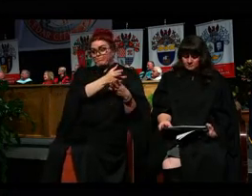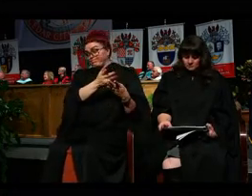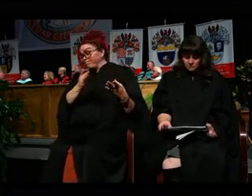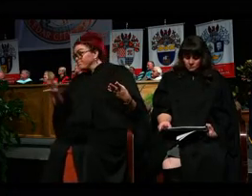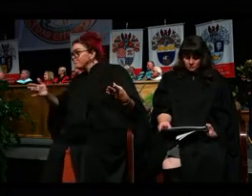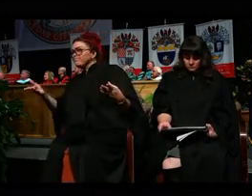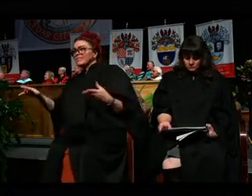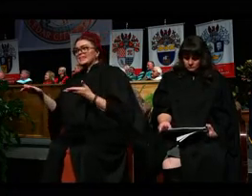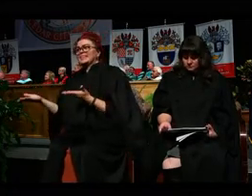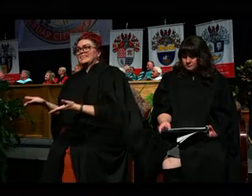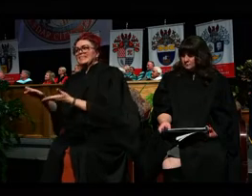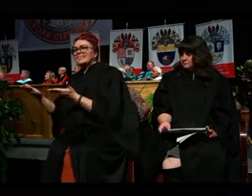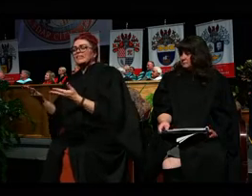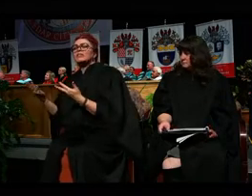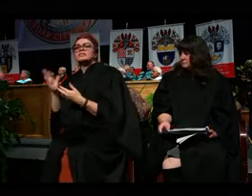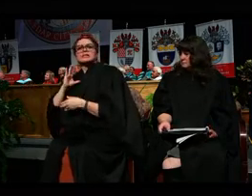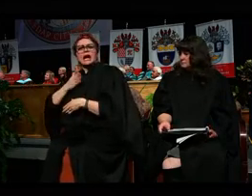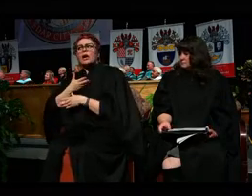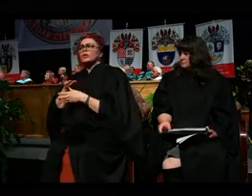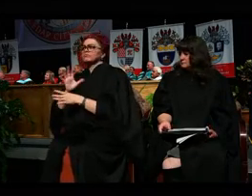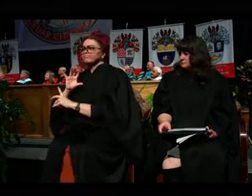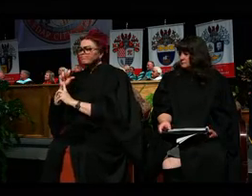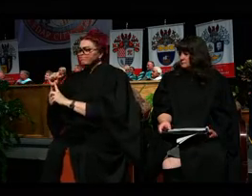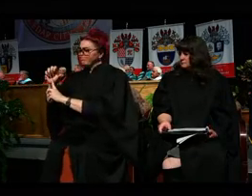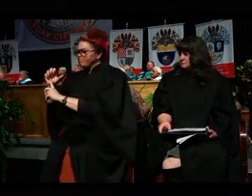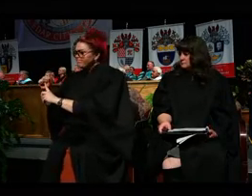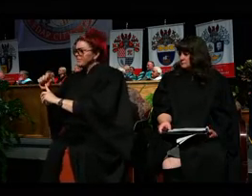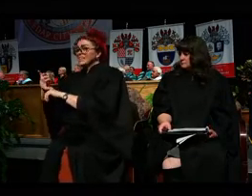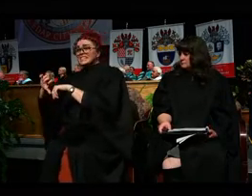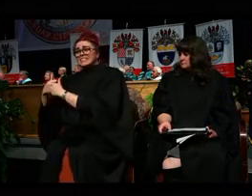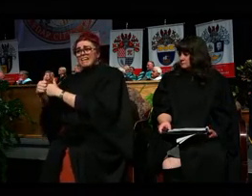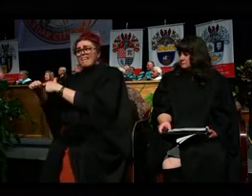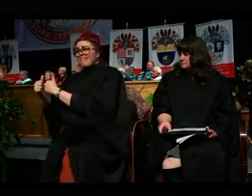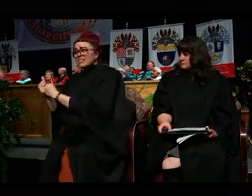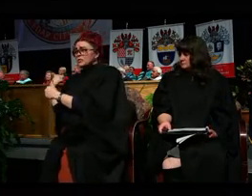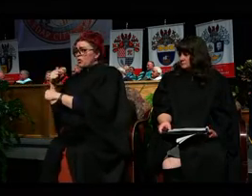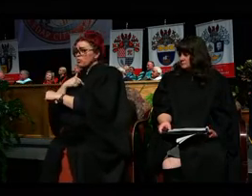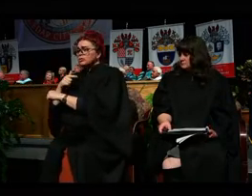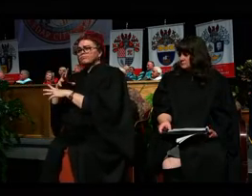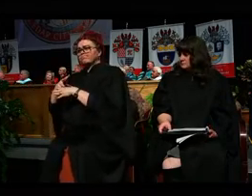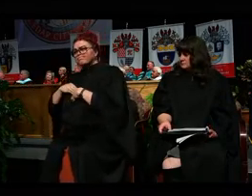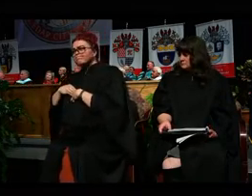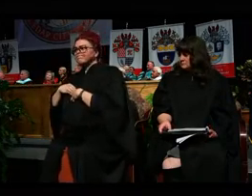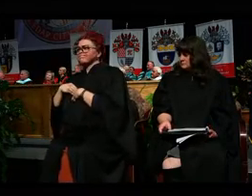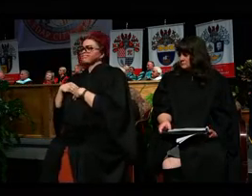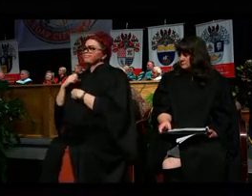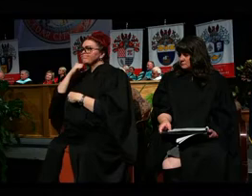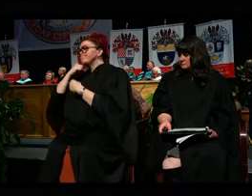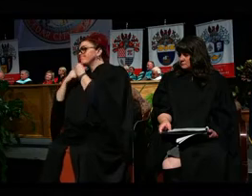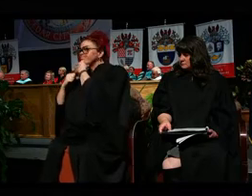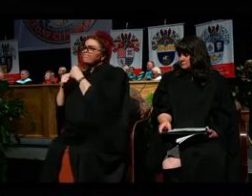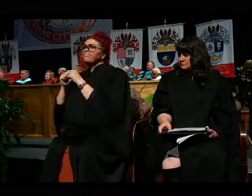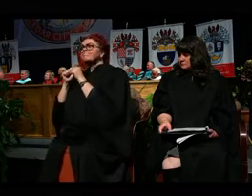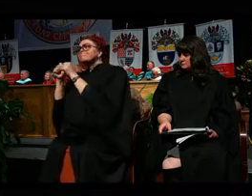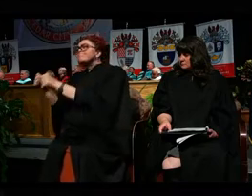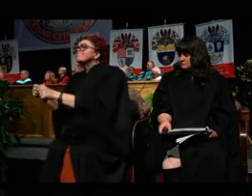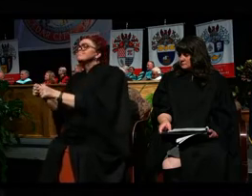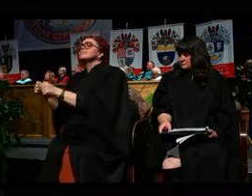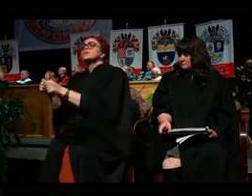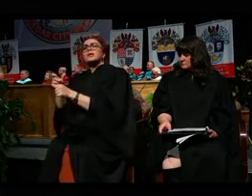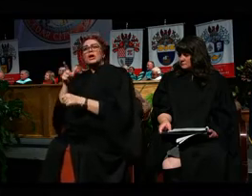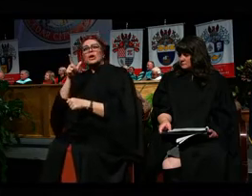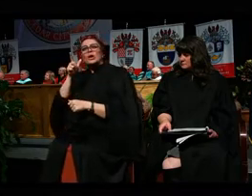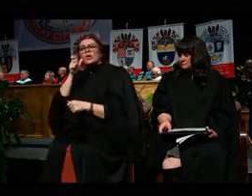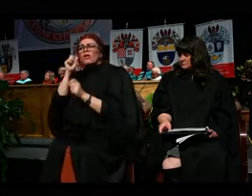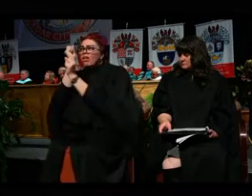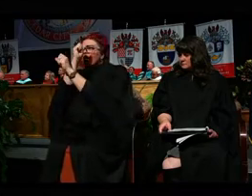the accomplishments and the challenges that have been met since those early years. And who could imagine what